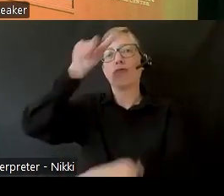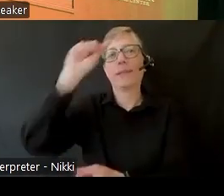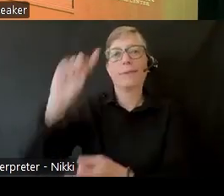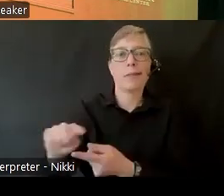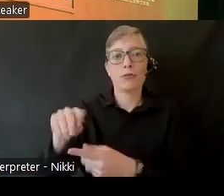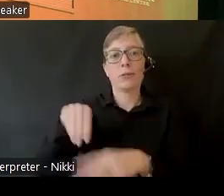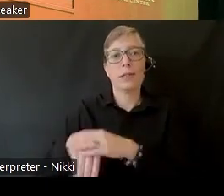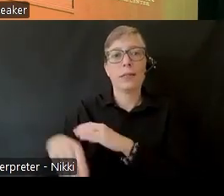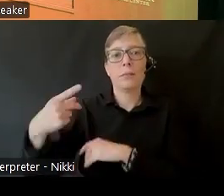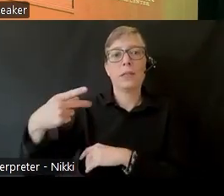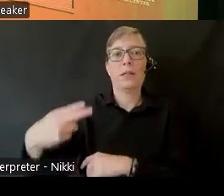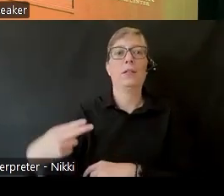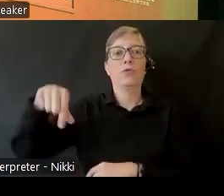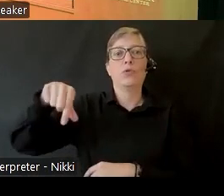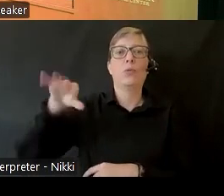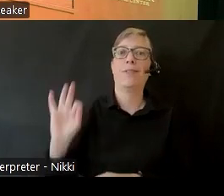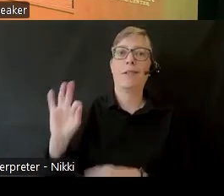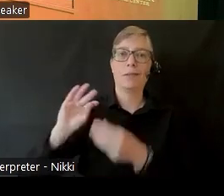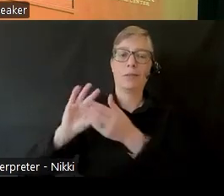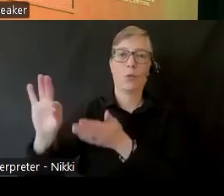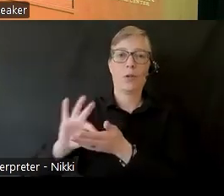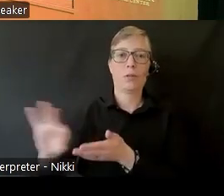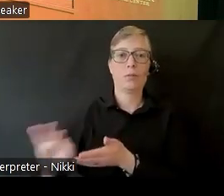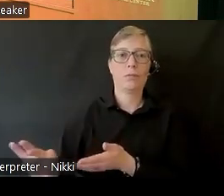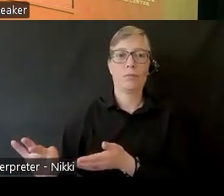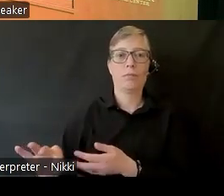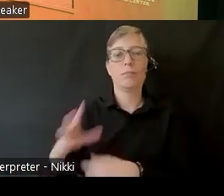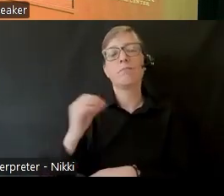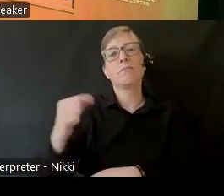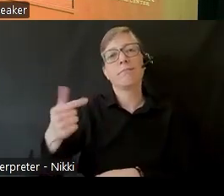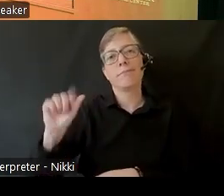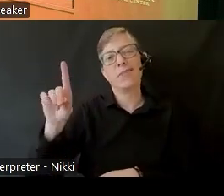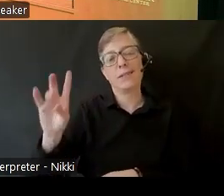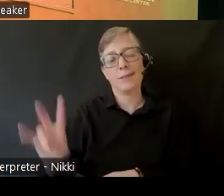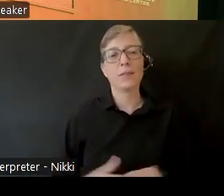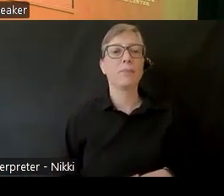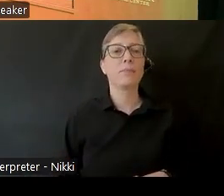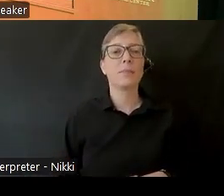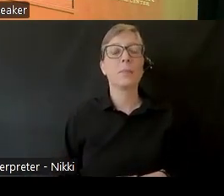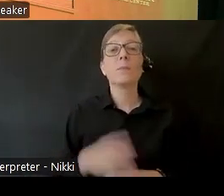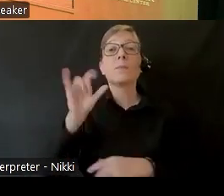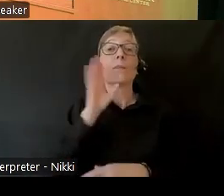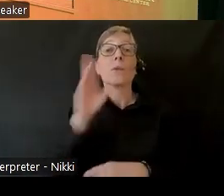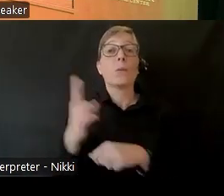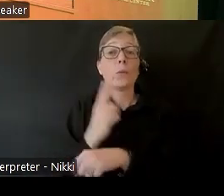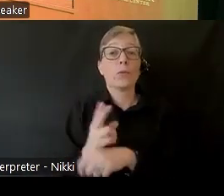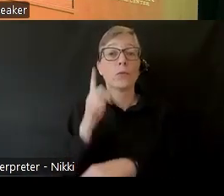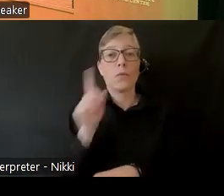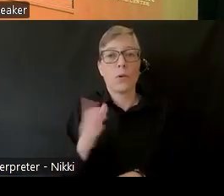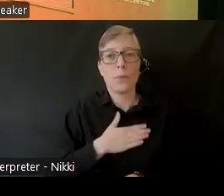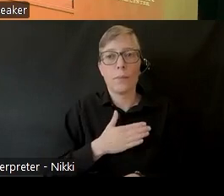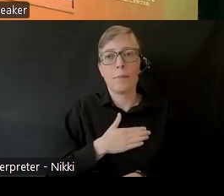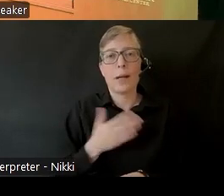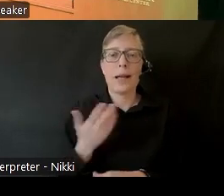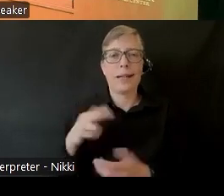only measure, but it's something I'm going to start there. We can always refine things later on, but I'm going to use that as kind of my definition of